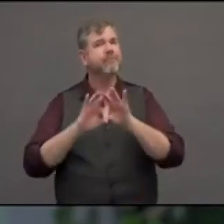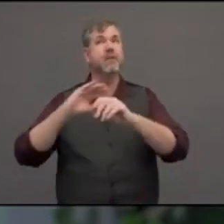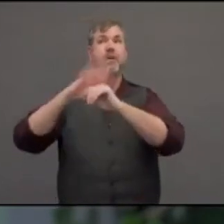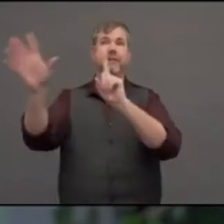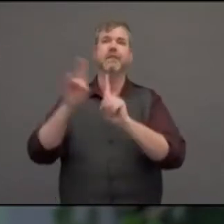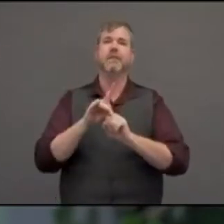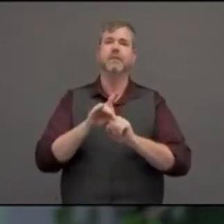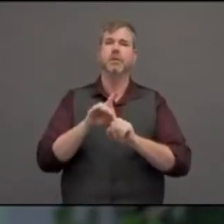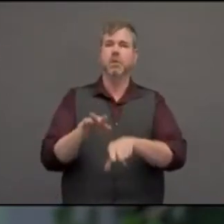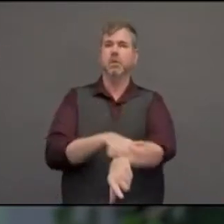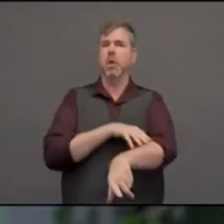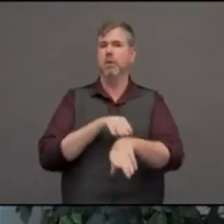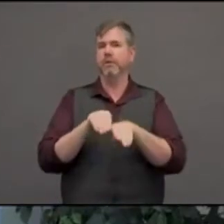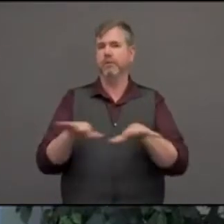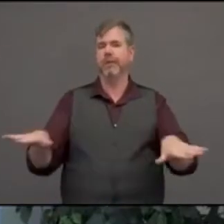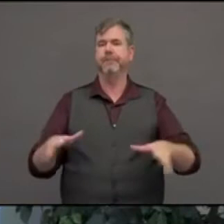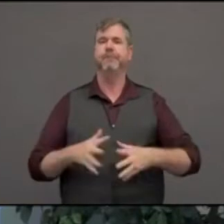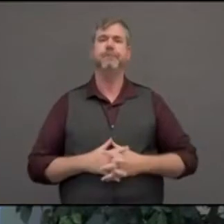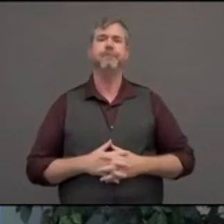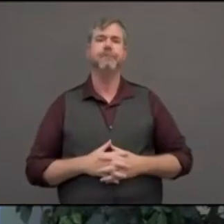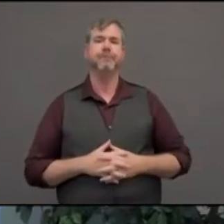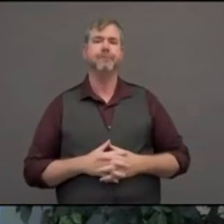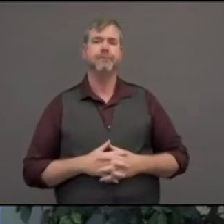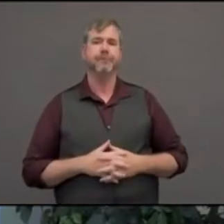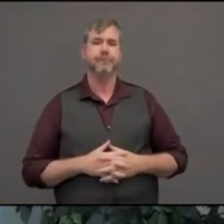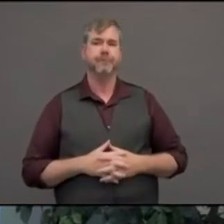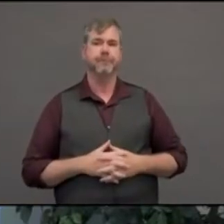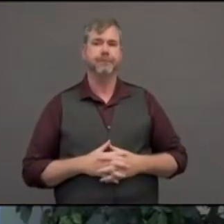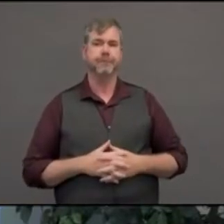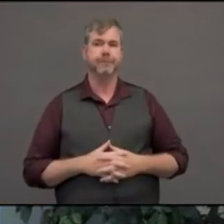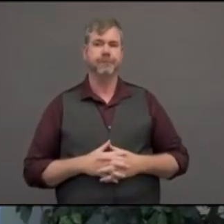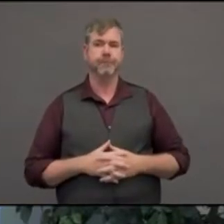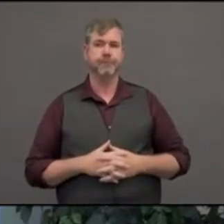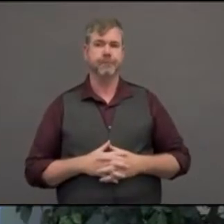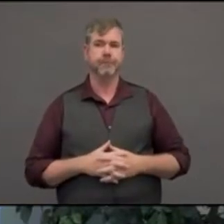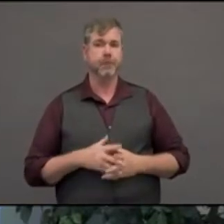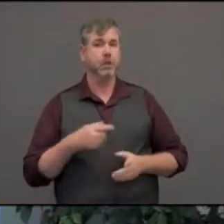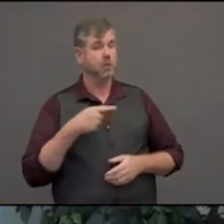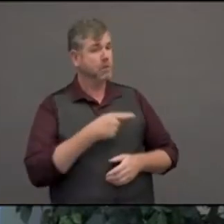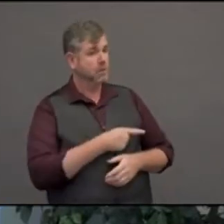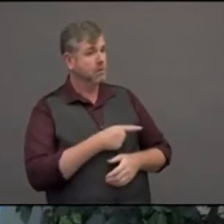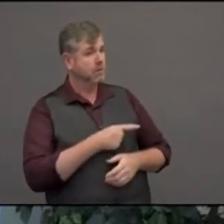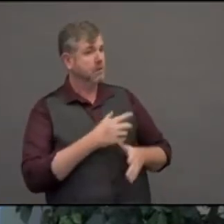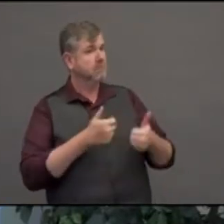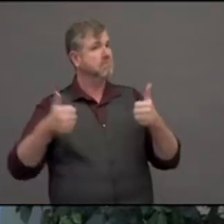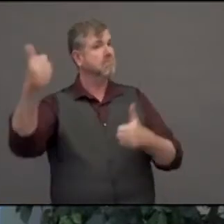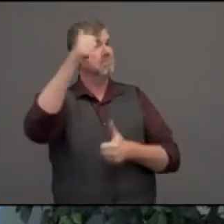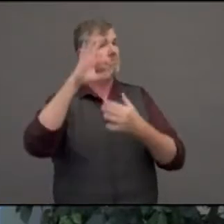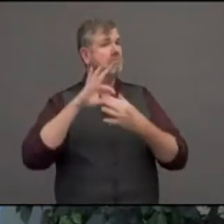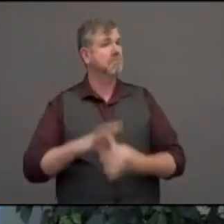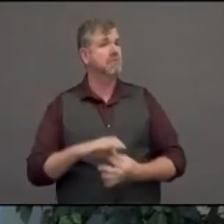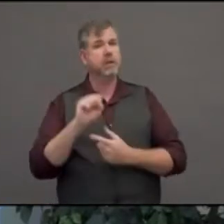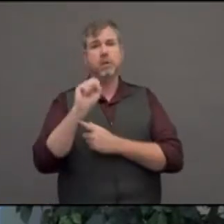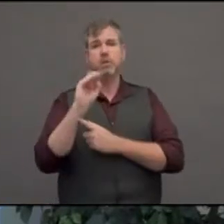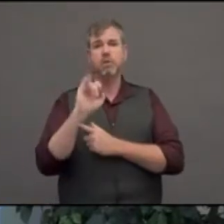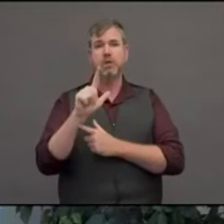of messaging for social media, and the messaging has changed. Talk about it, how it was